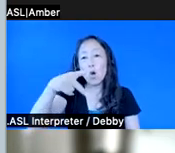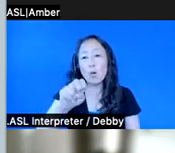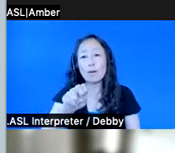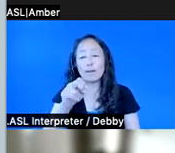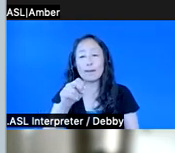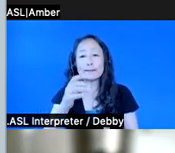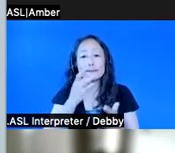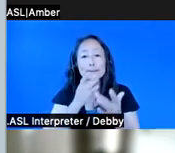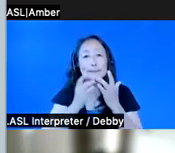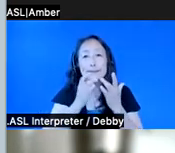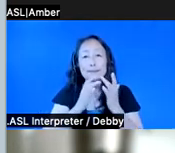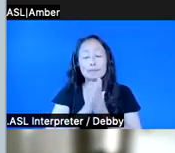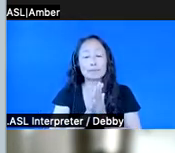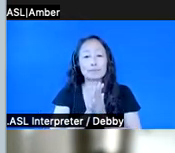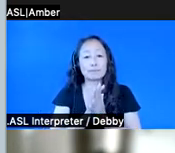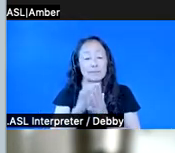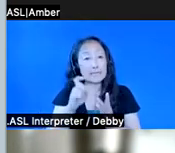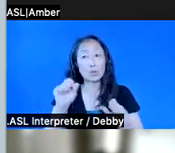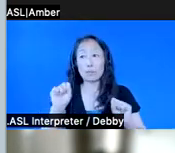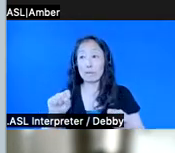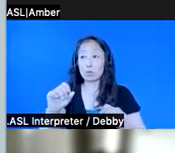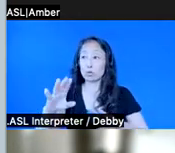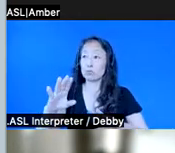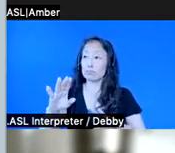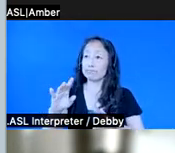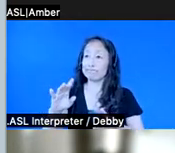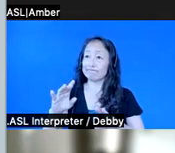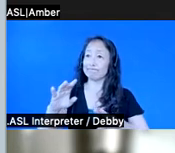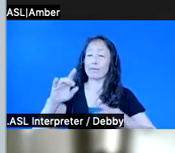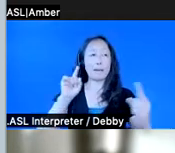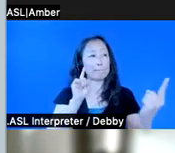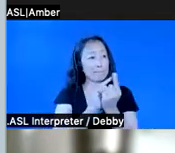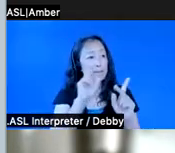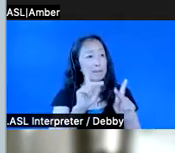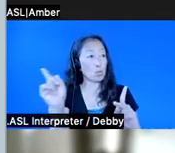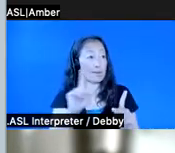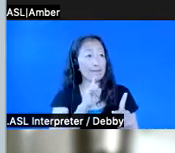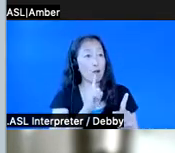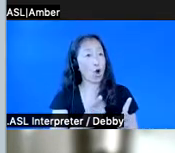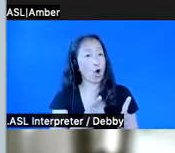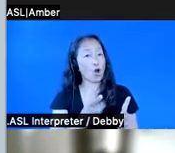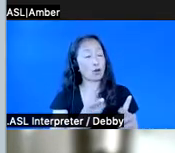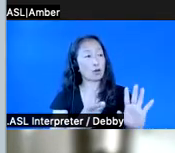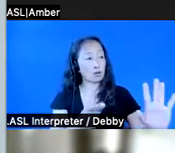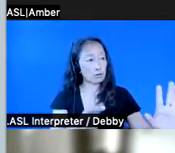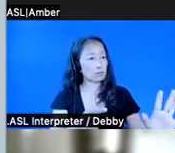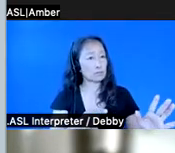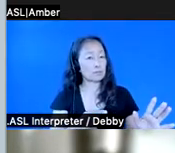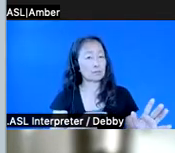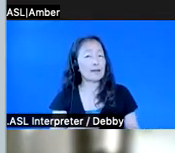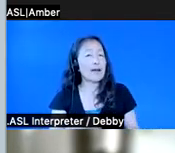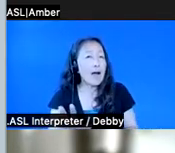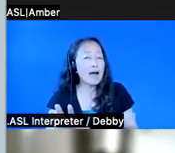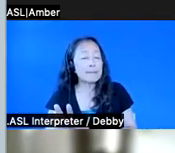to provide those services because they're clearly needing services. And that doesn't mean we should say, hey, you need to stop drinking